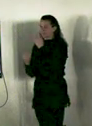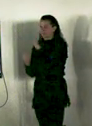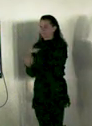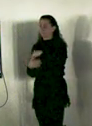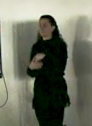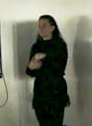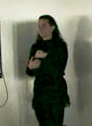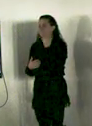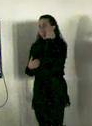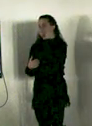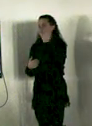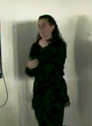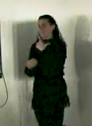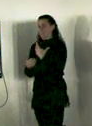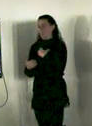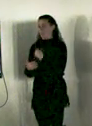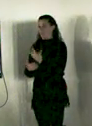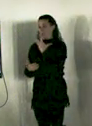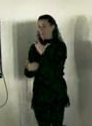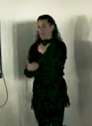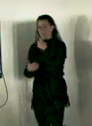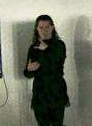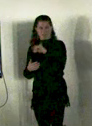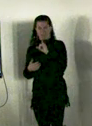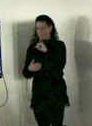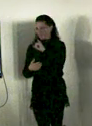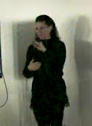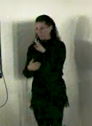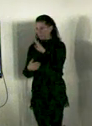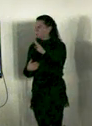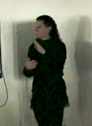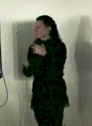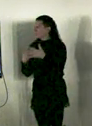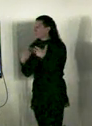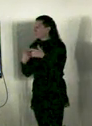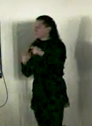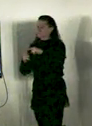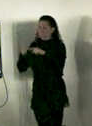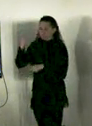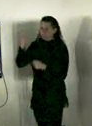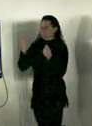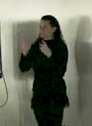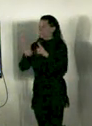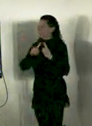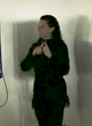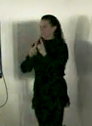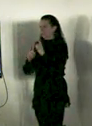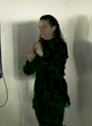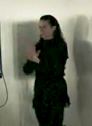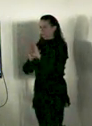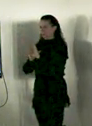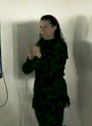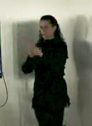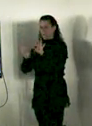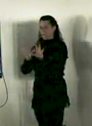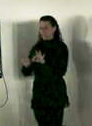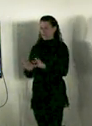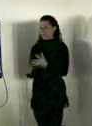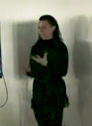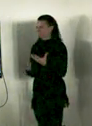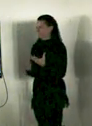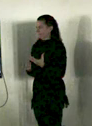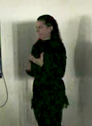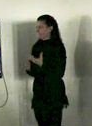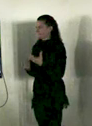have thousands of examples of other people you can relate to. You have every wavelength and degree that you need